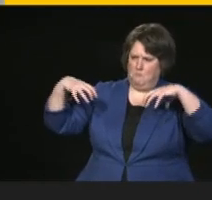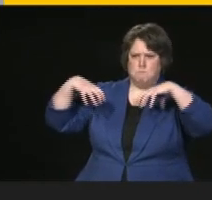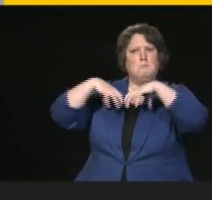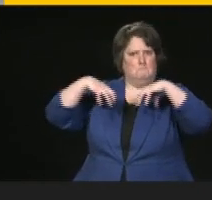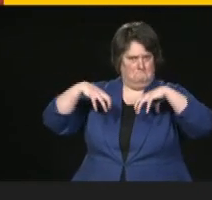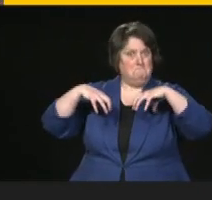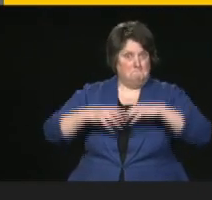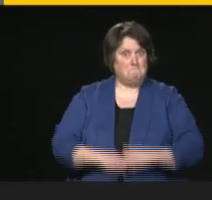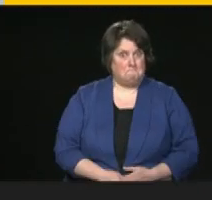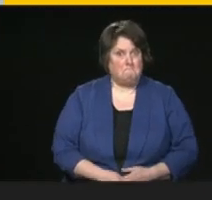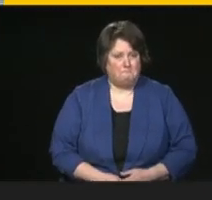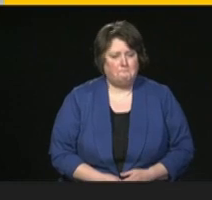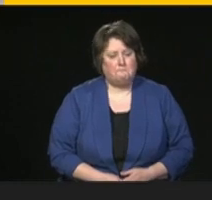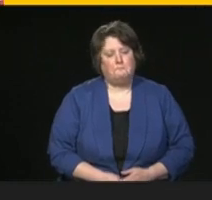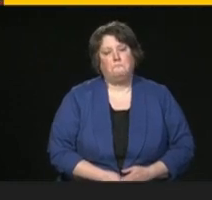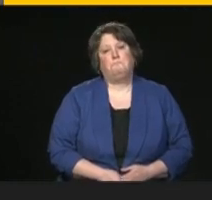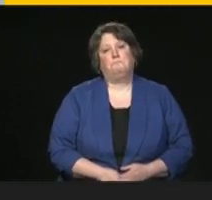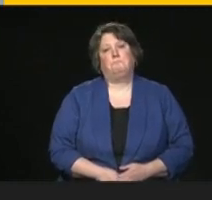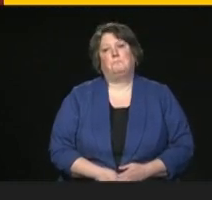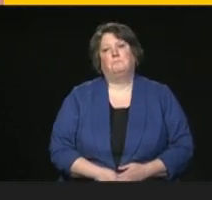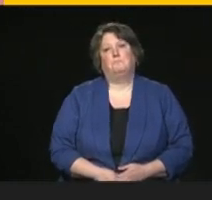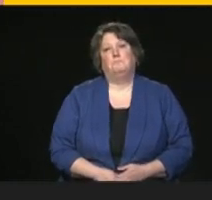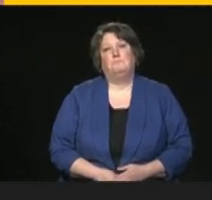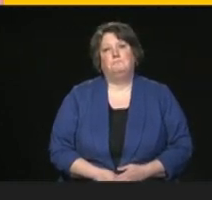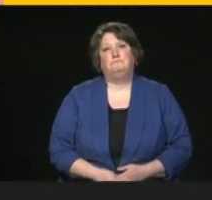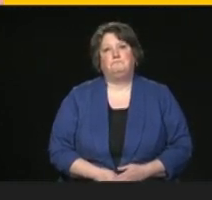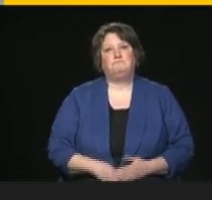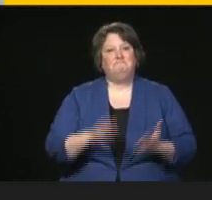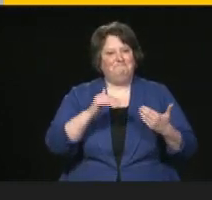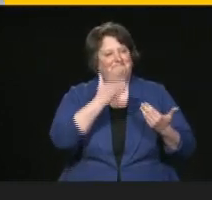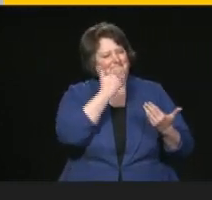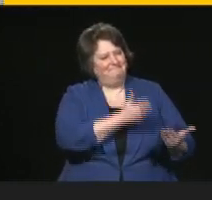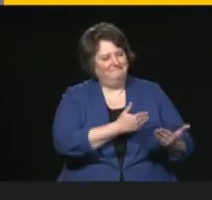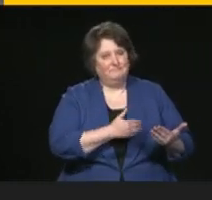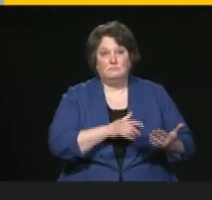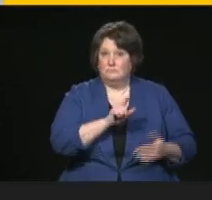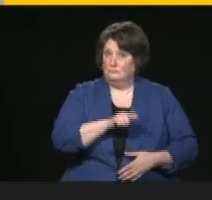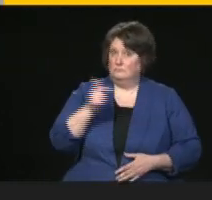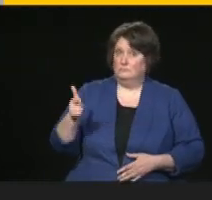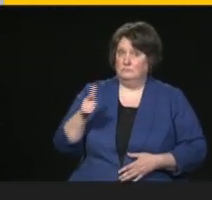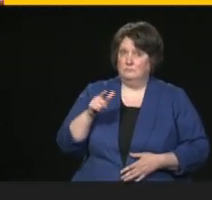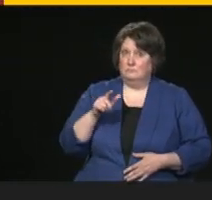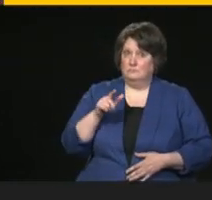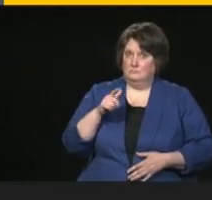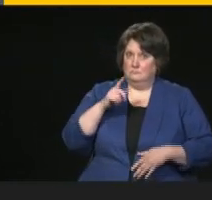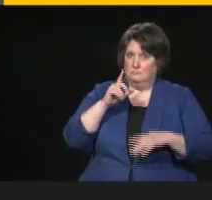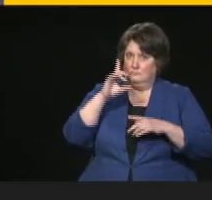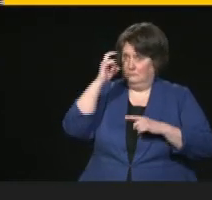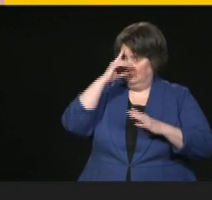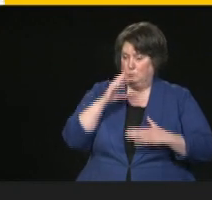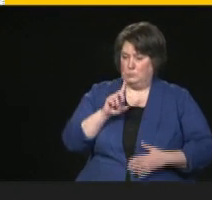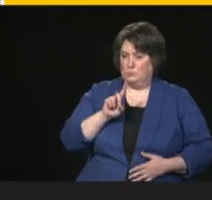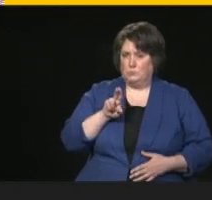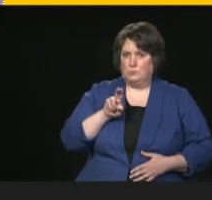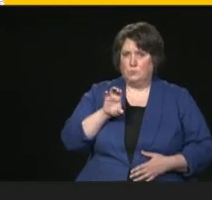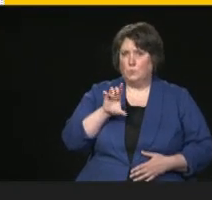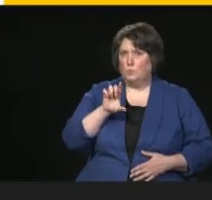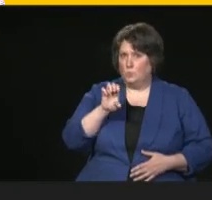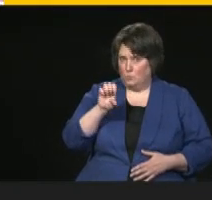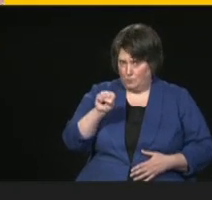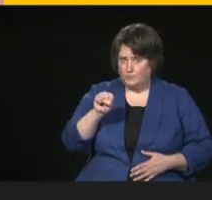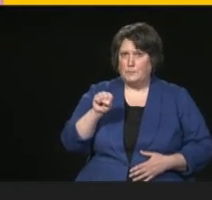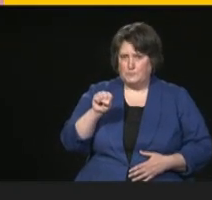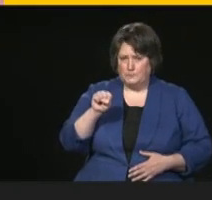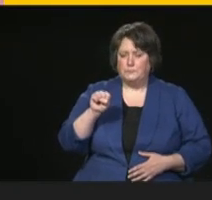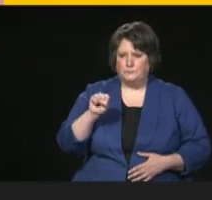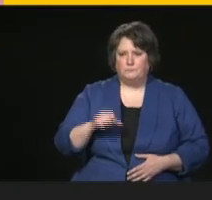Okay. Thank you very much, Dr. New. Jean-Yves? Merci, thank you very much, Christian. What's happening right now to the